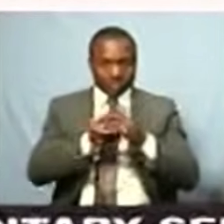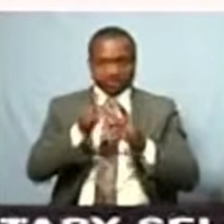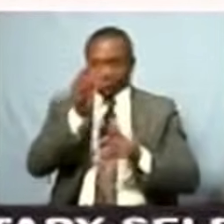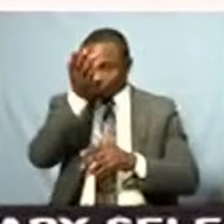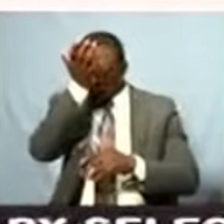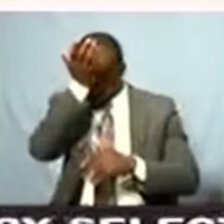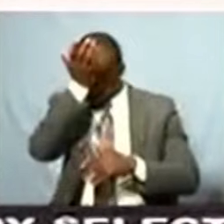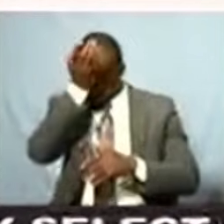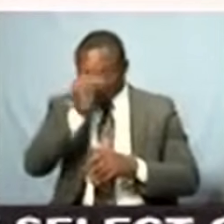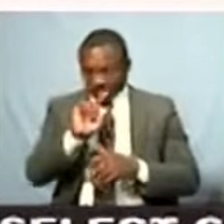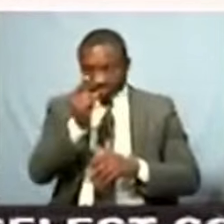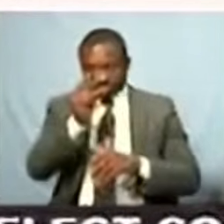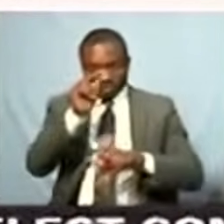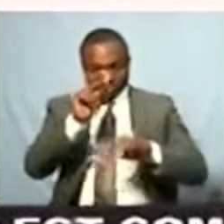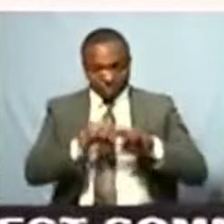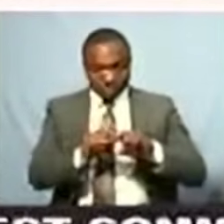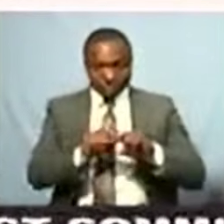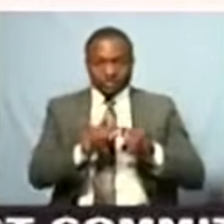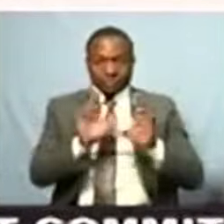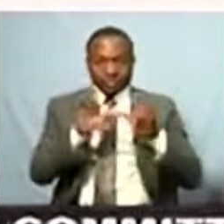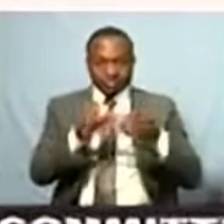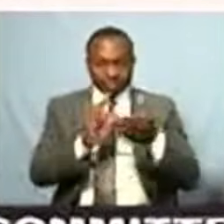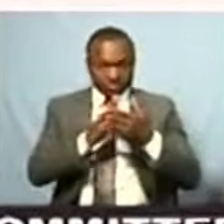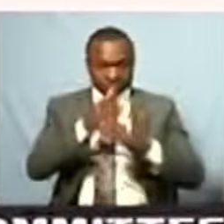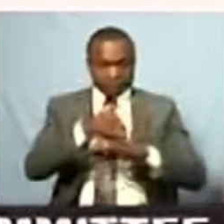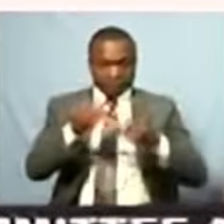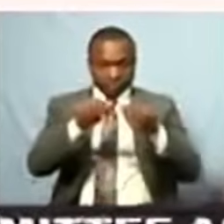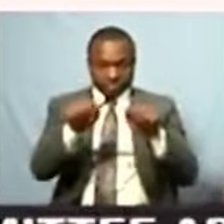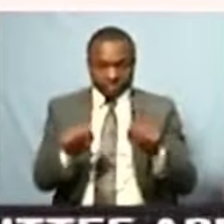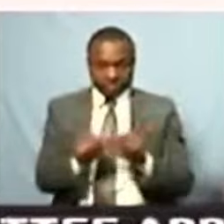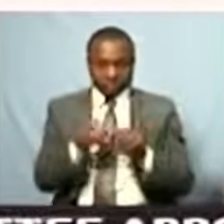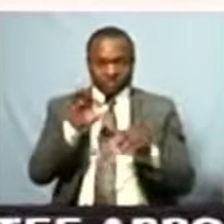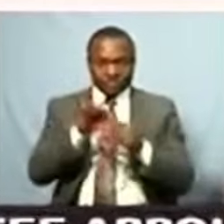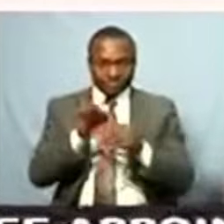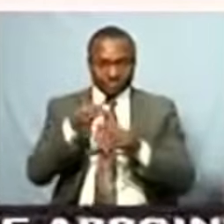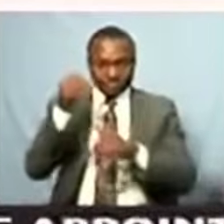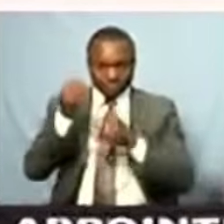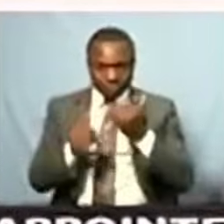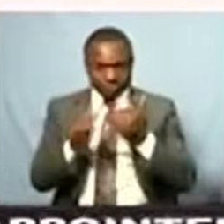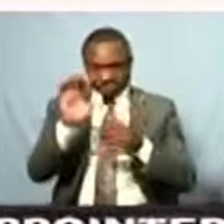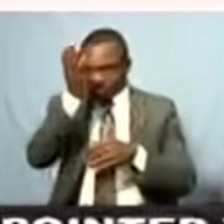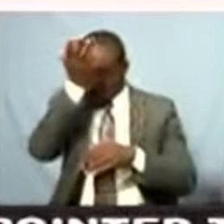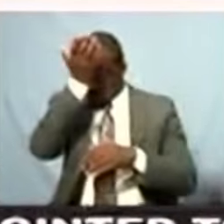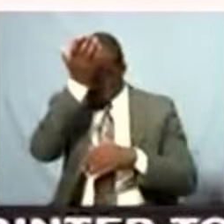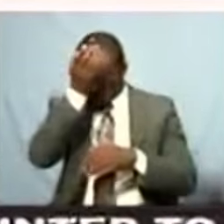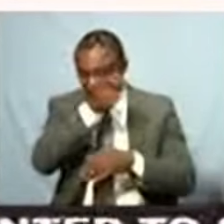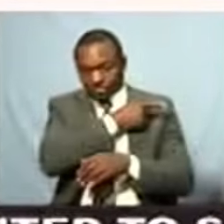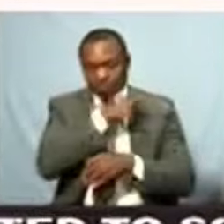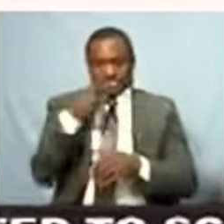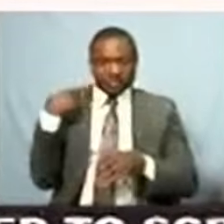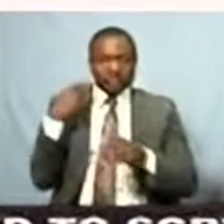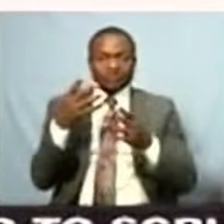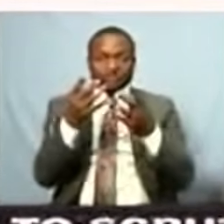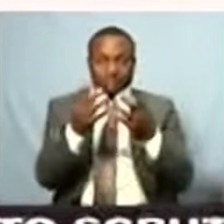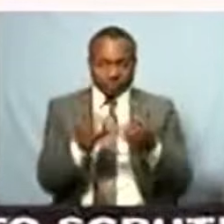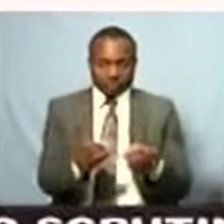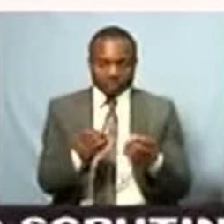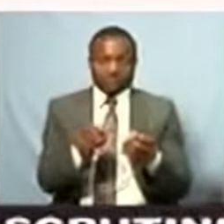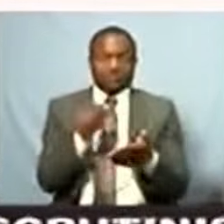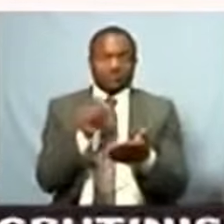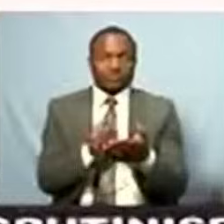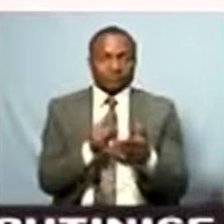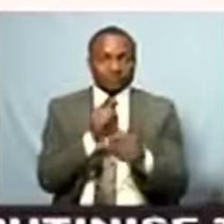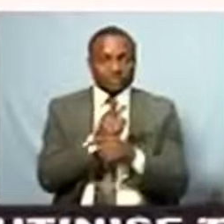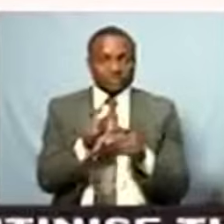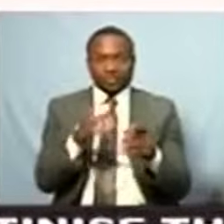day of the first sitting of a council after a general election and ending on the day parliament is dissolved. This is